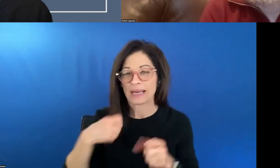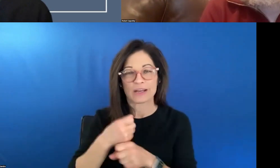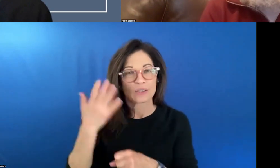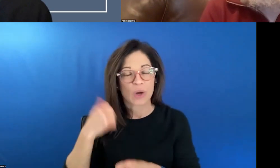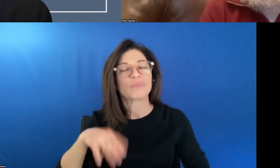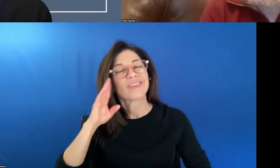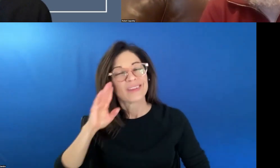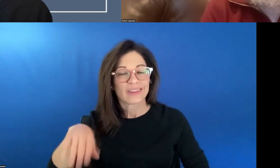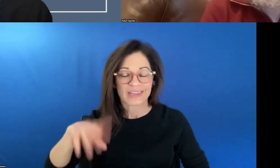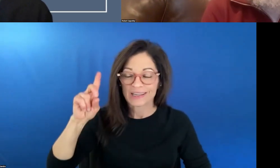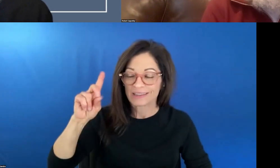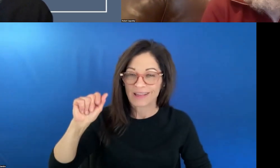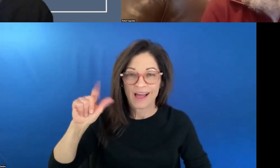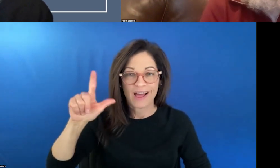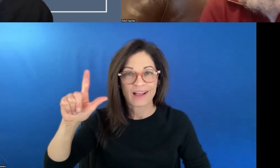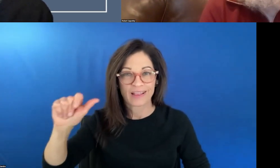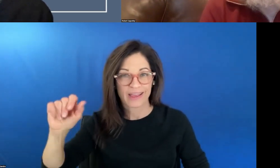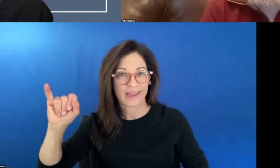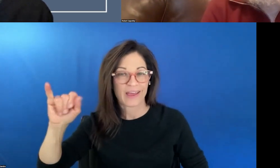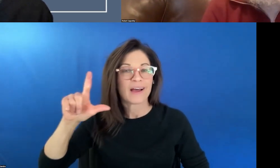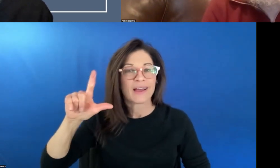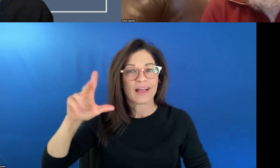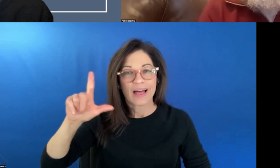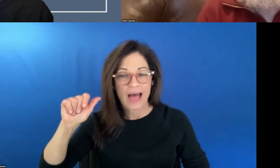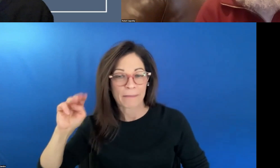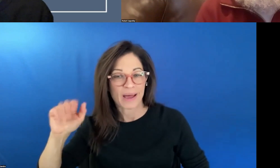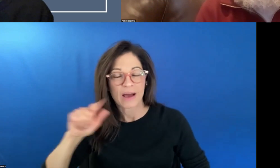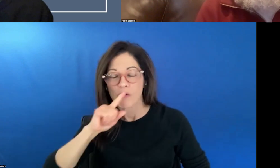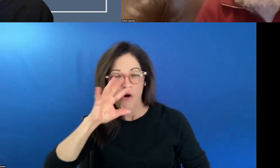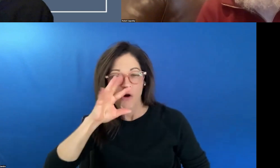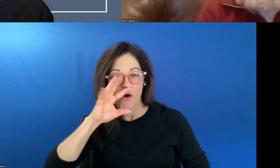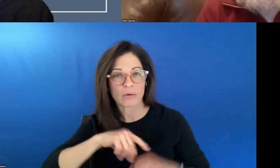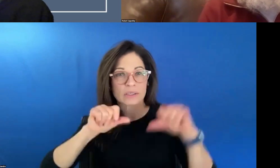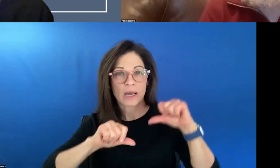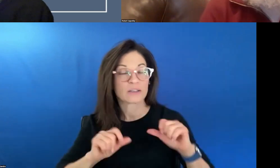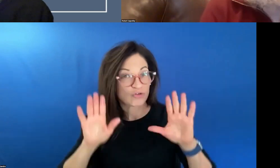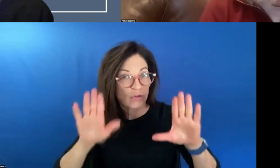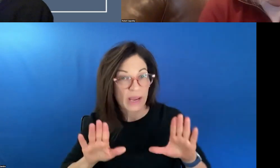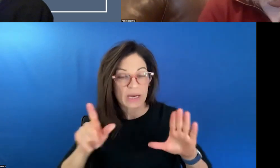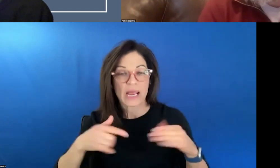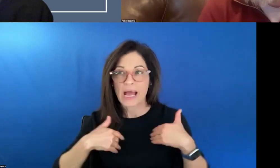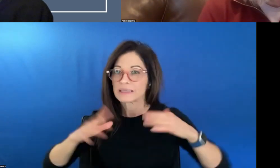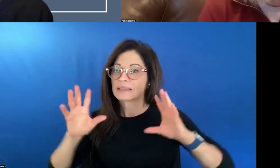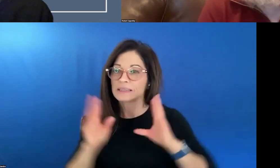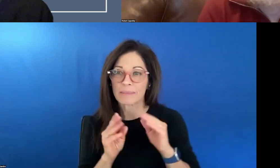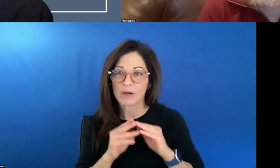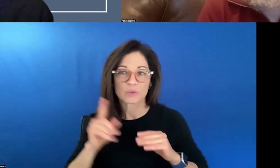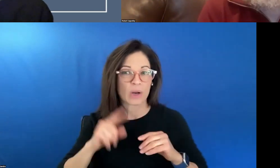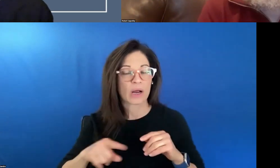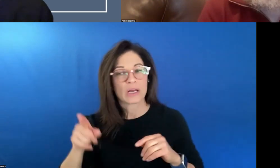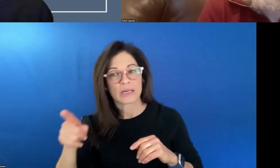Lama is very into neuroscience, which is totally cool. And he holds these seminars where he gets sort of his